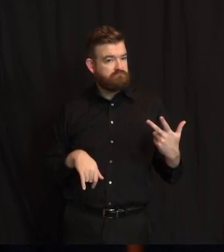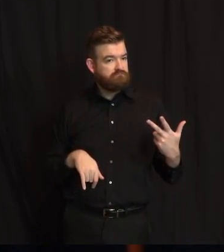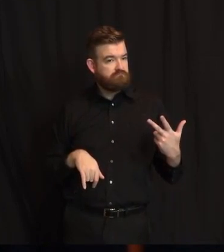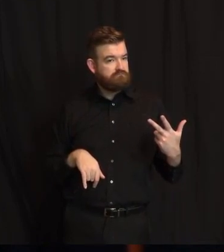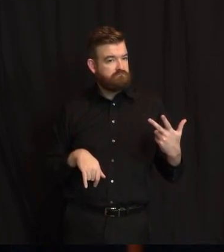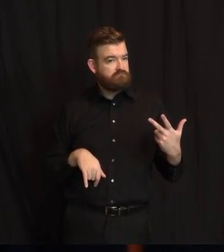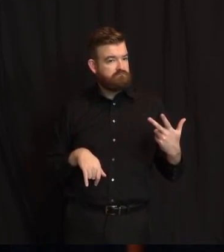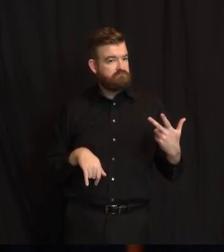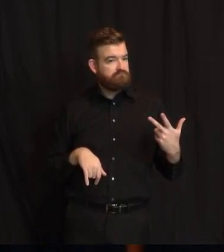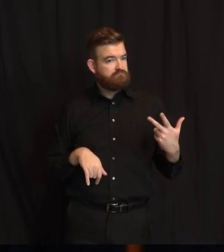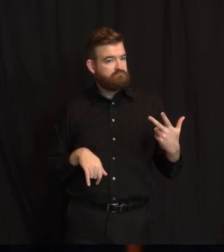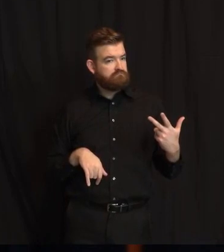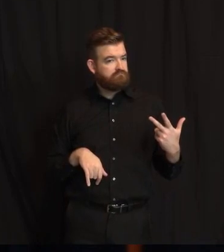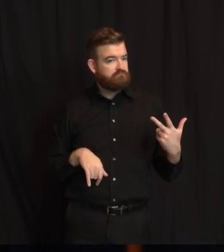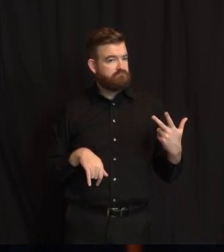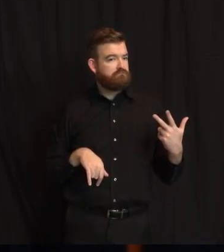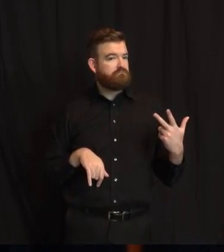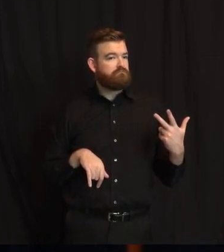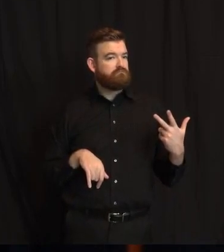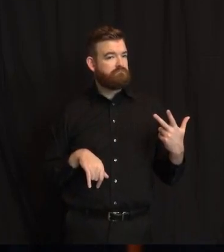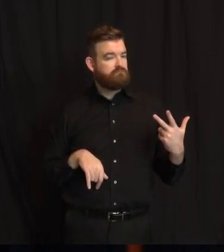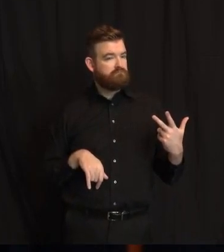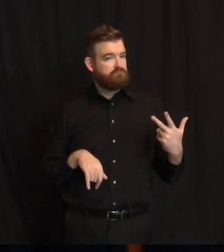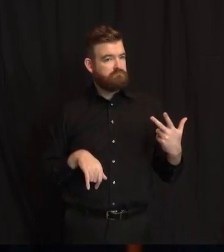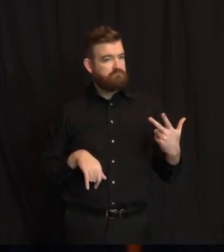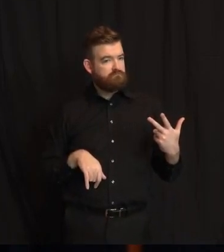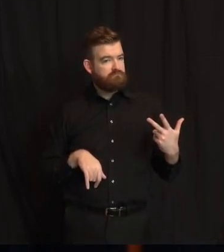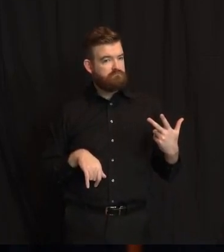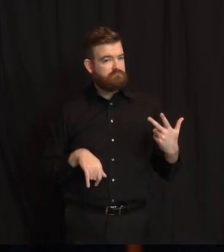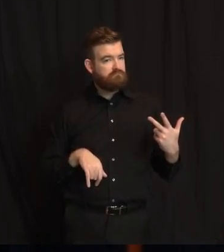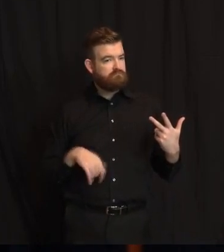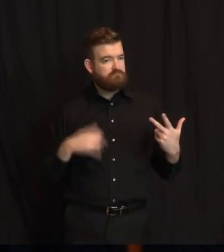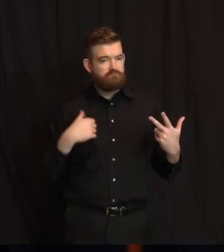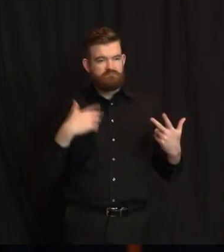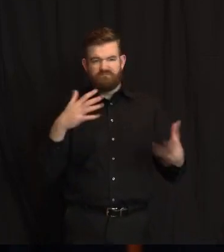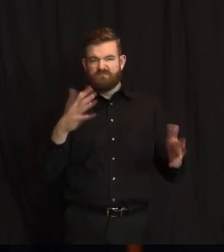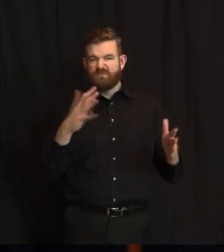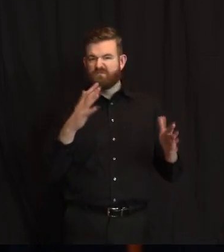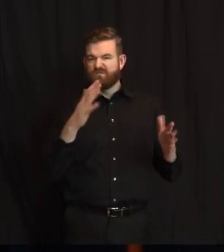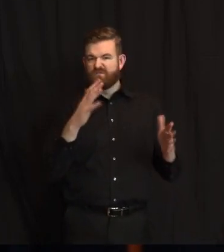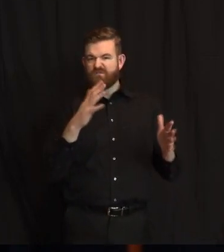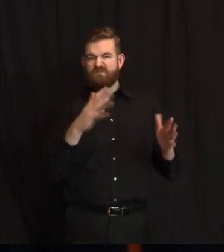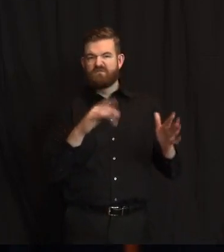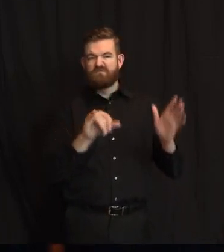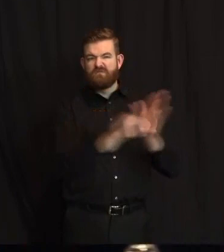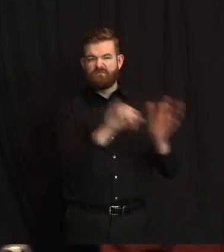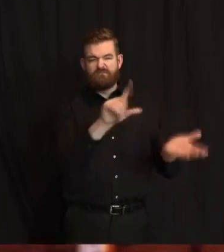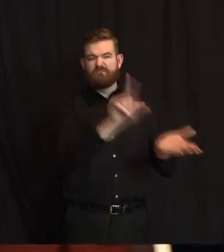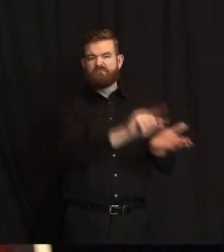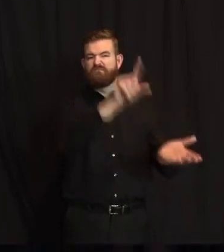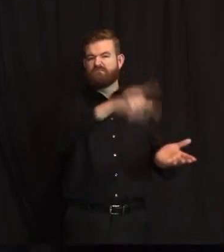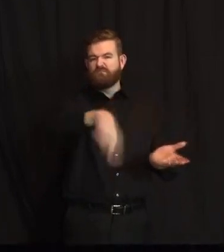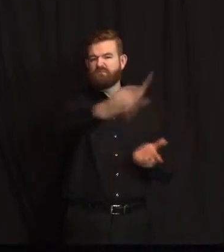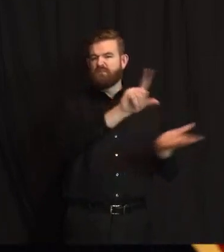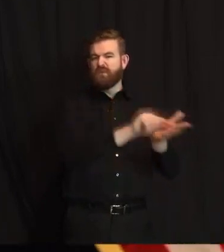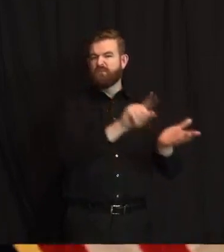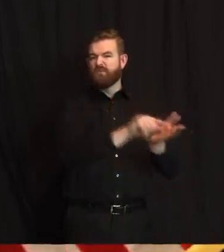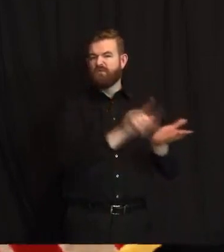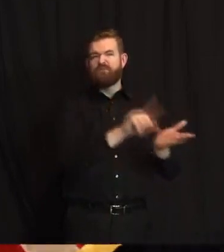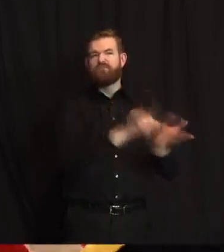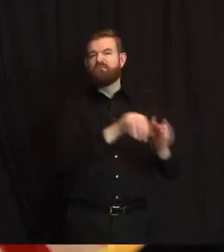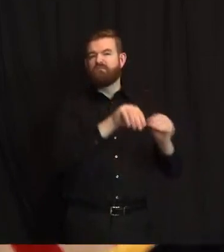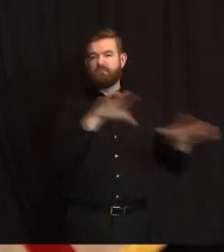because they've already been identified in the press. Some color. I also, and we can come back to you